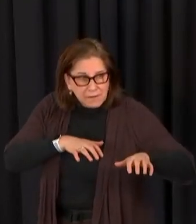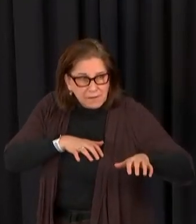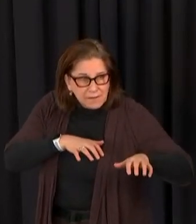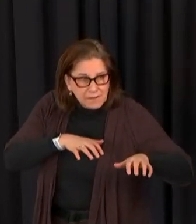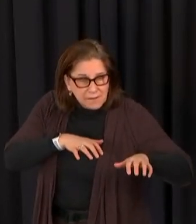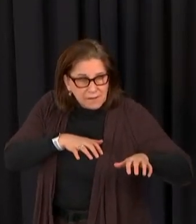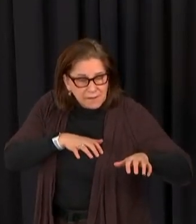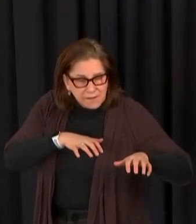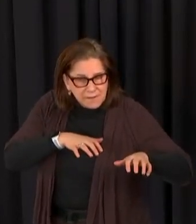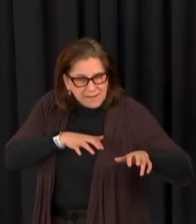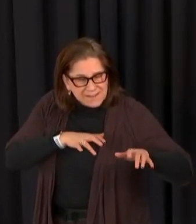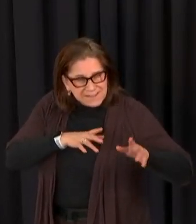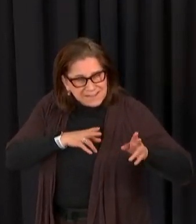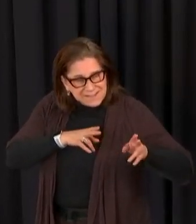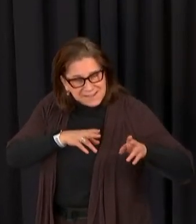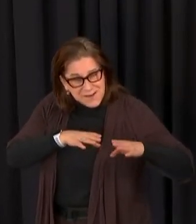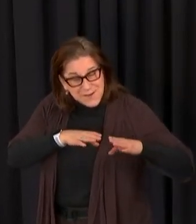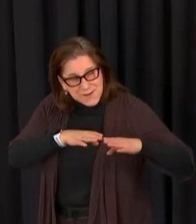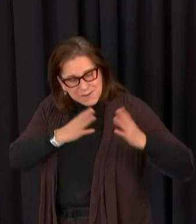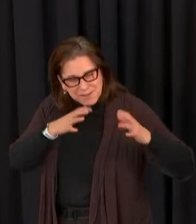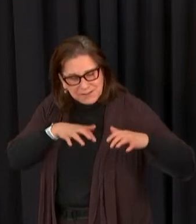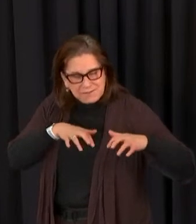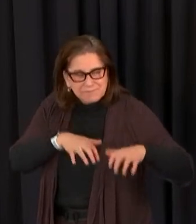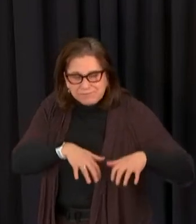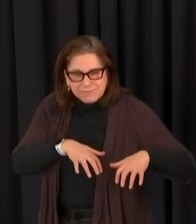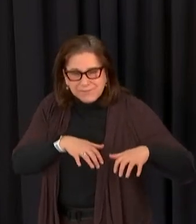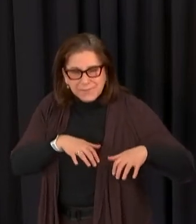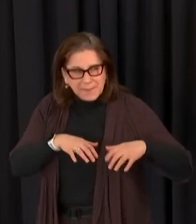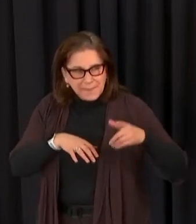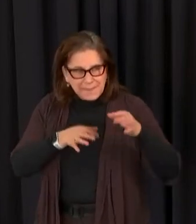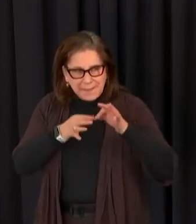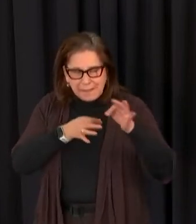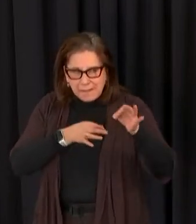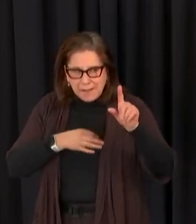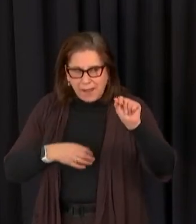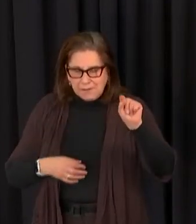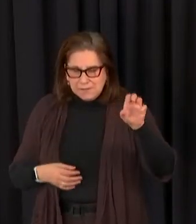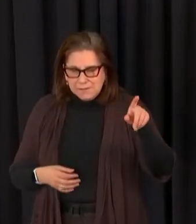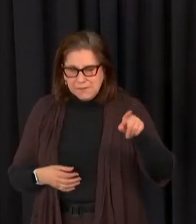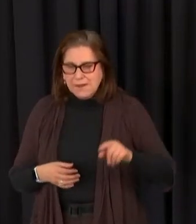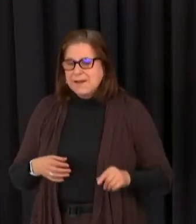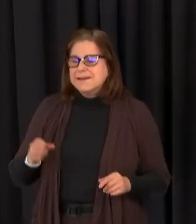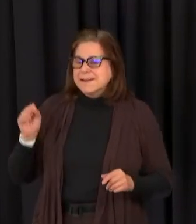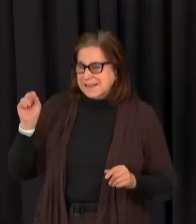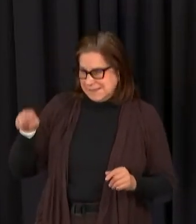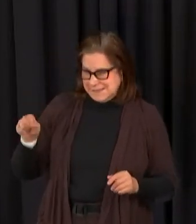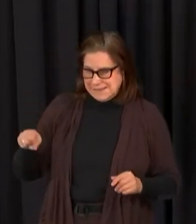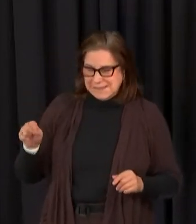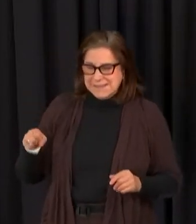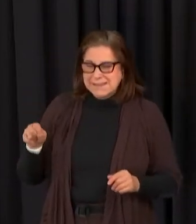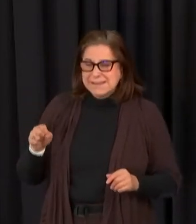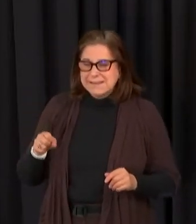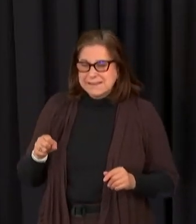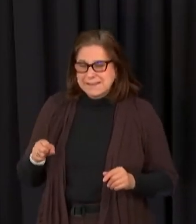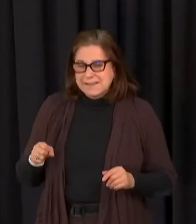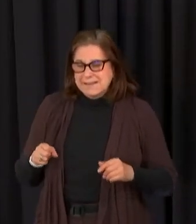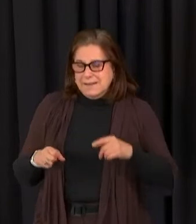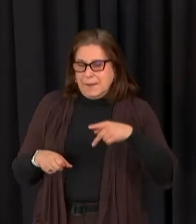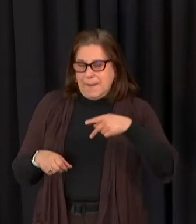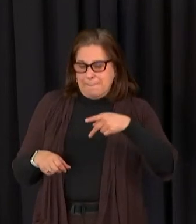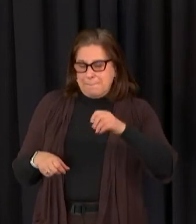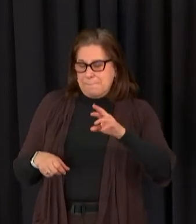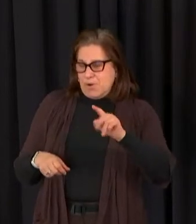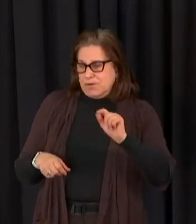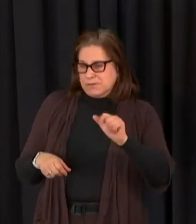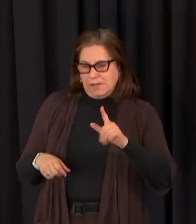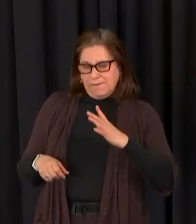cited, even though the night before it seemed like you were pretty confident that wouldn't happen again. So the actual portal worked fine, right? The actual